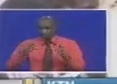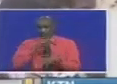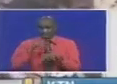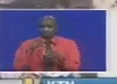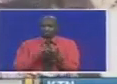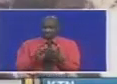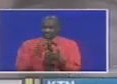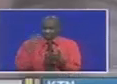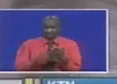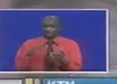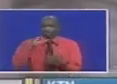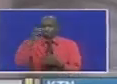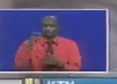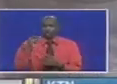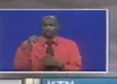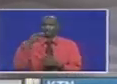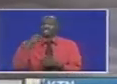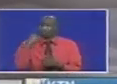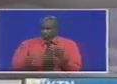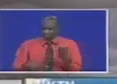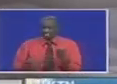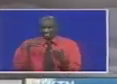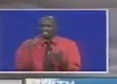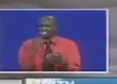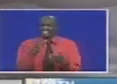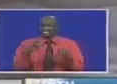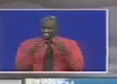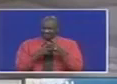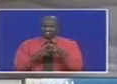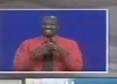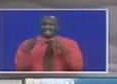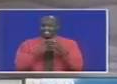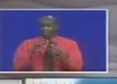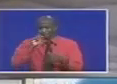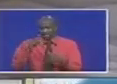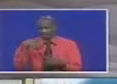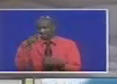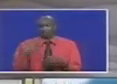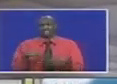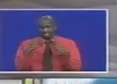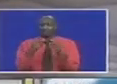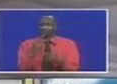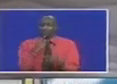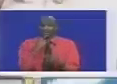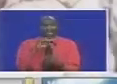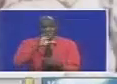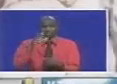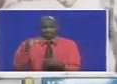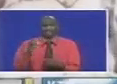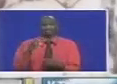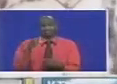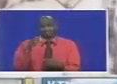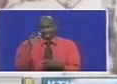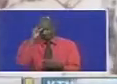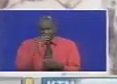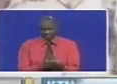Secretary John Conchella, however, confirms that the 78 million shillings has been given to Turkana County government. We